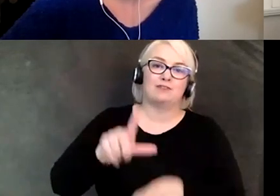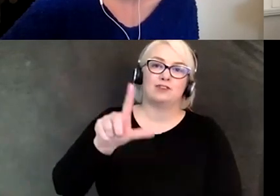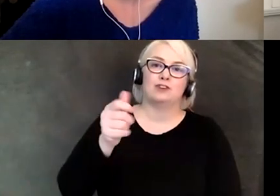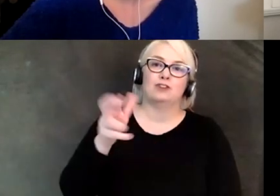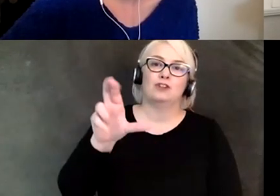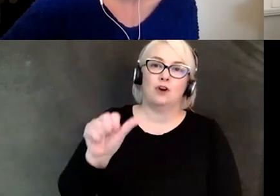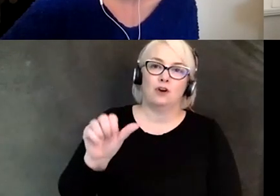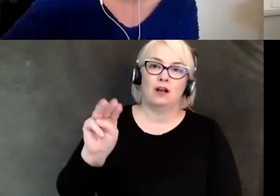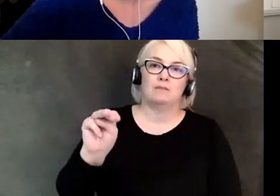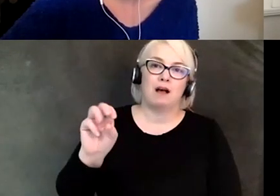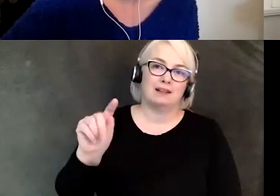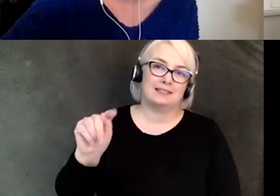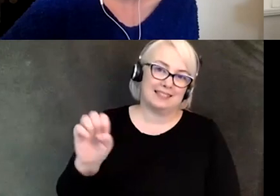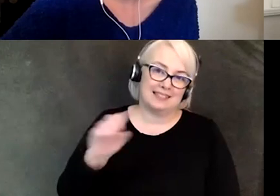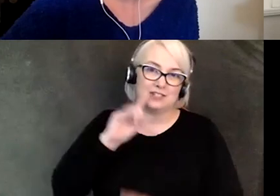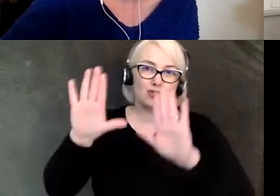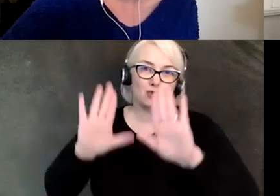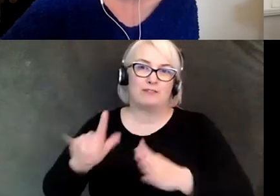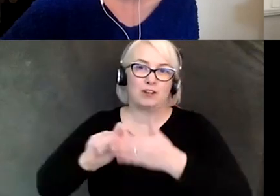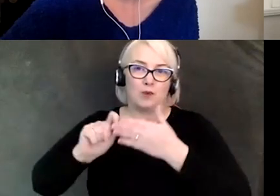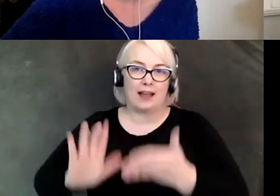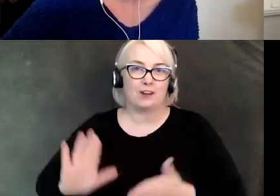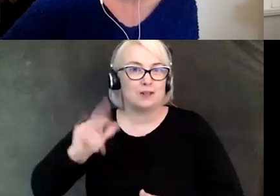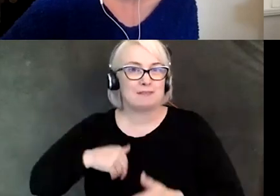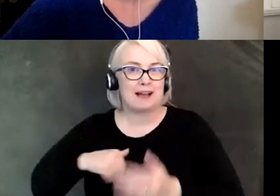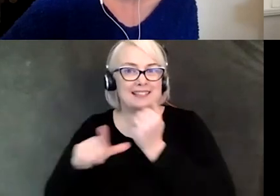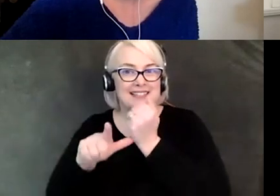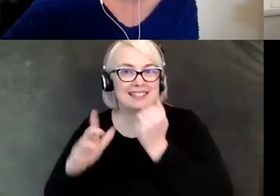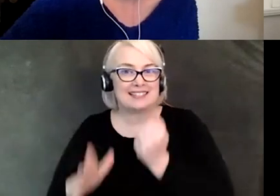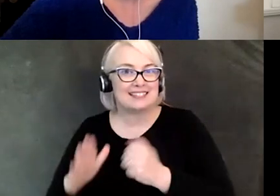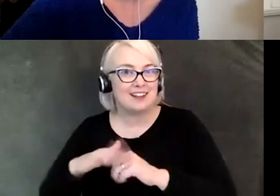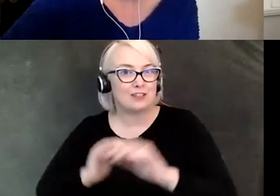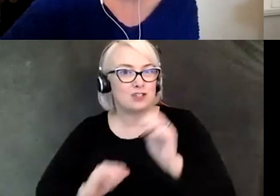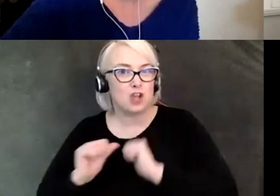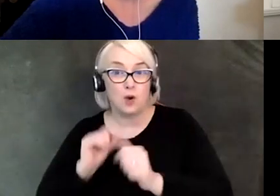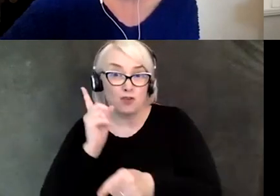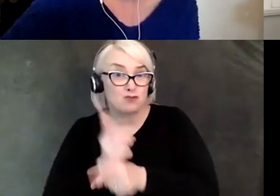show. Yeah. Right guys. Is that, that's sort of how we did it?